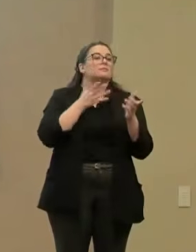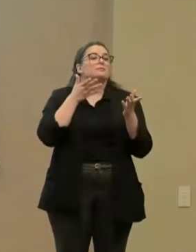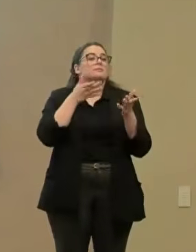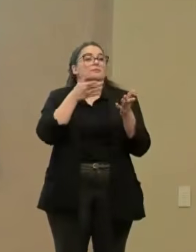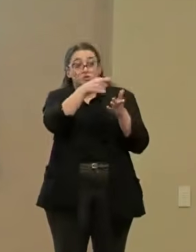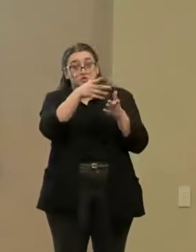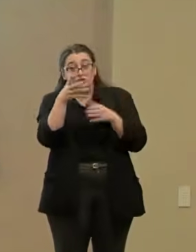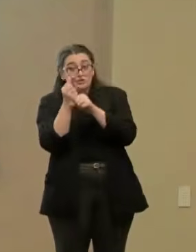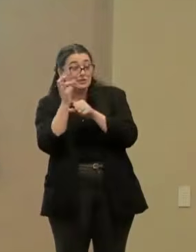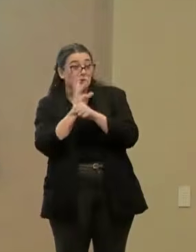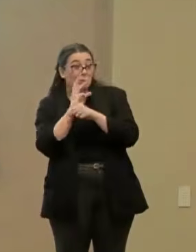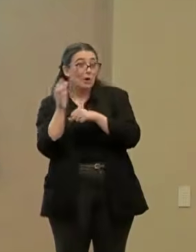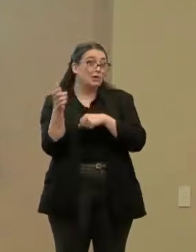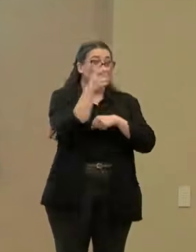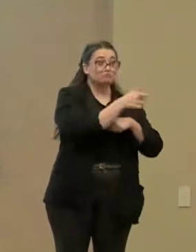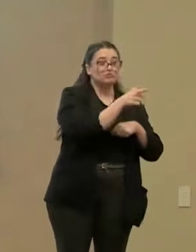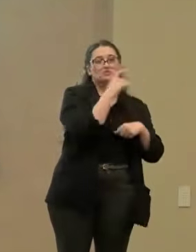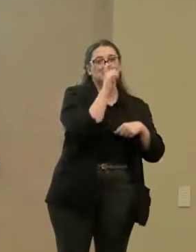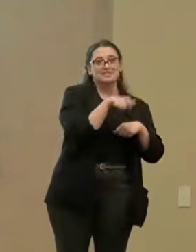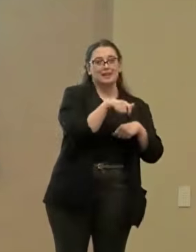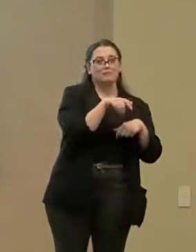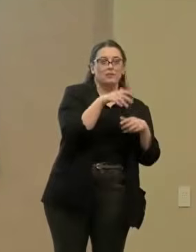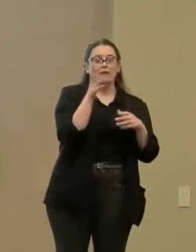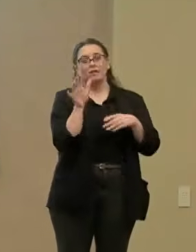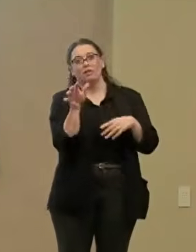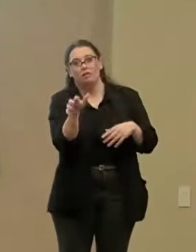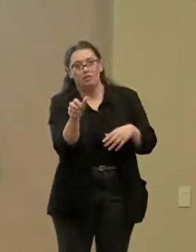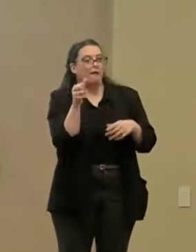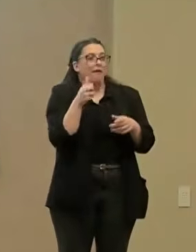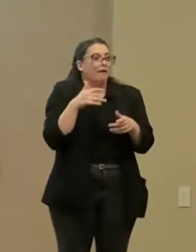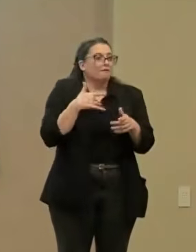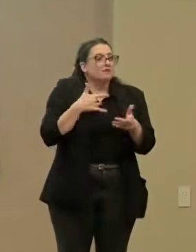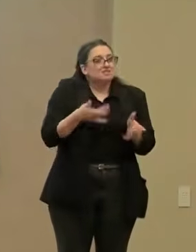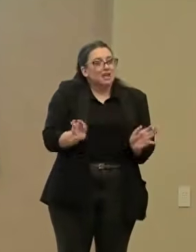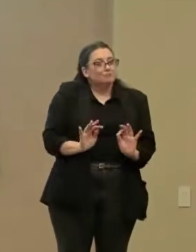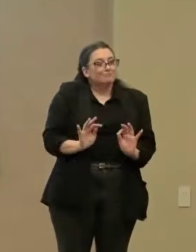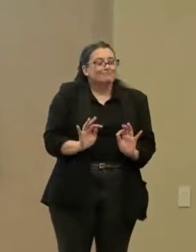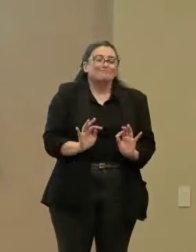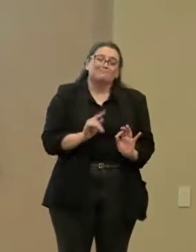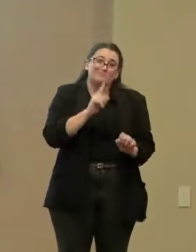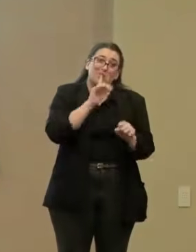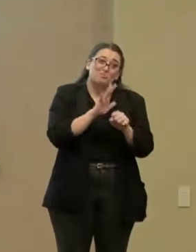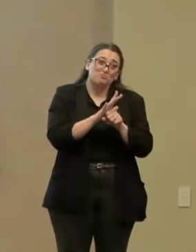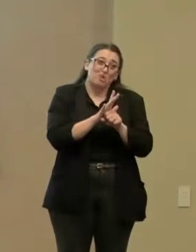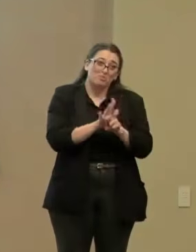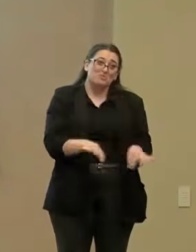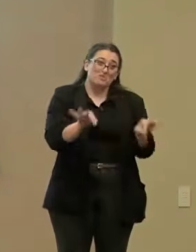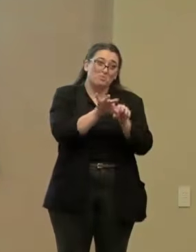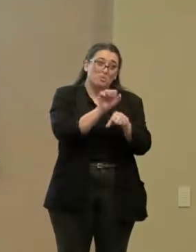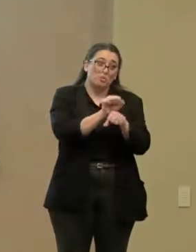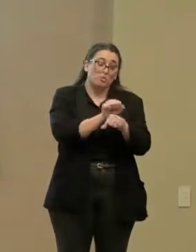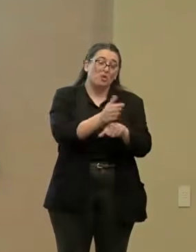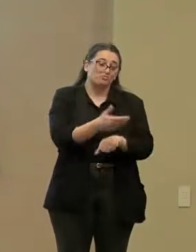she doesn't have to lean over. It's a lot for us. It may not seem much to you, but it is. It's a lot.